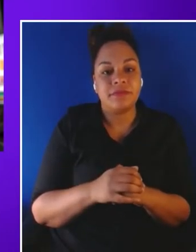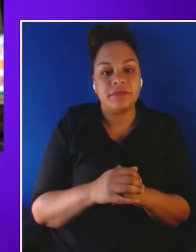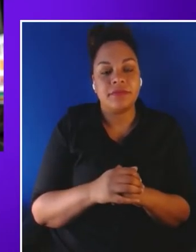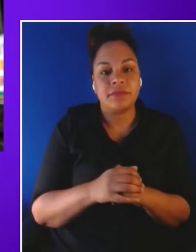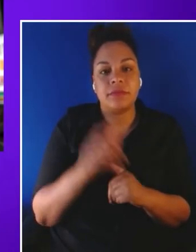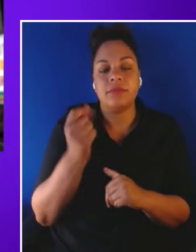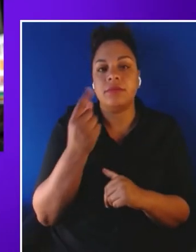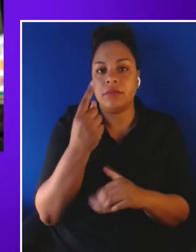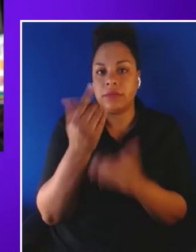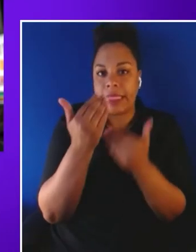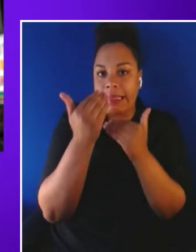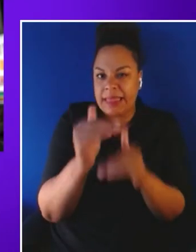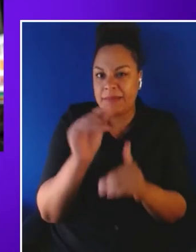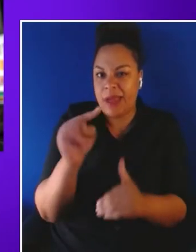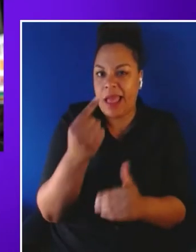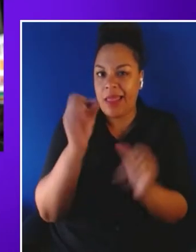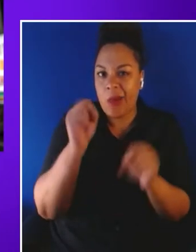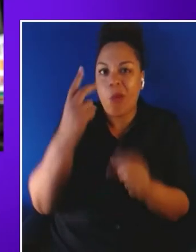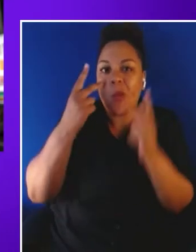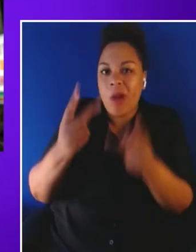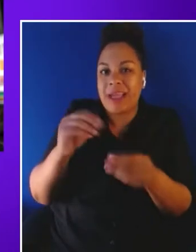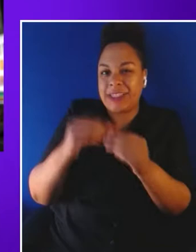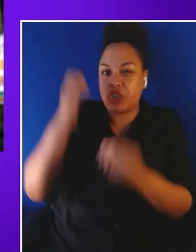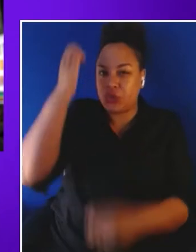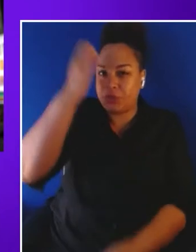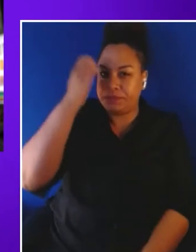to Europe by now.